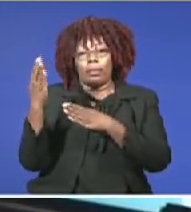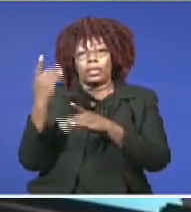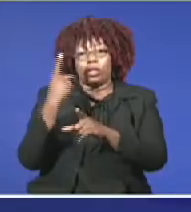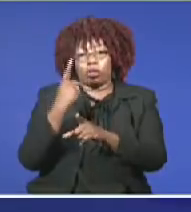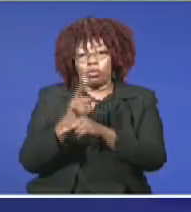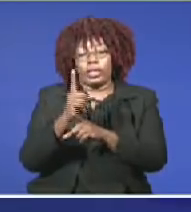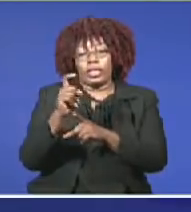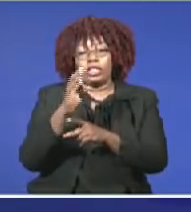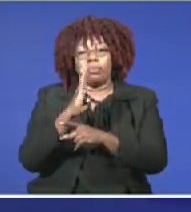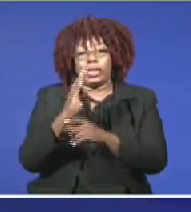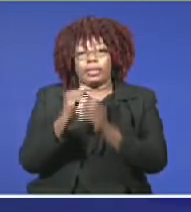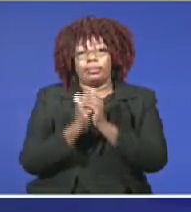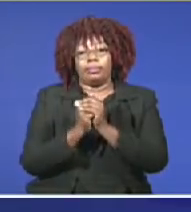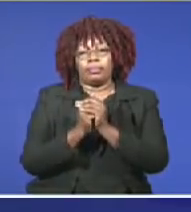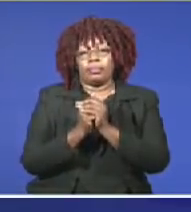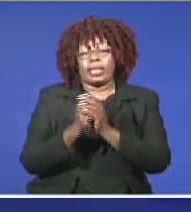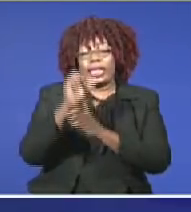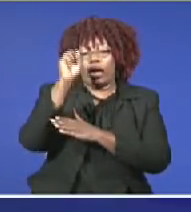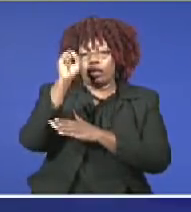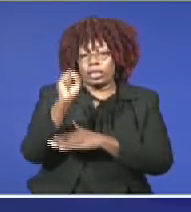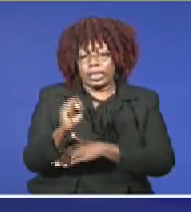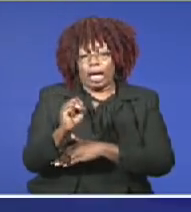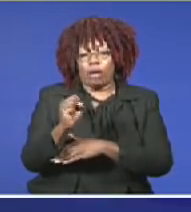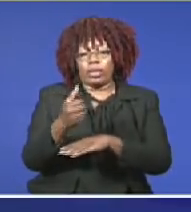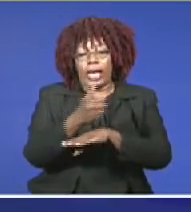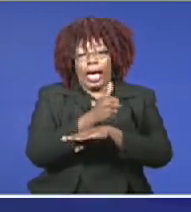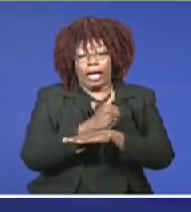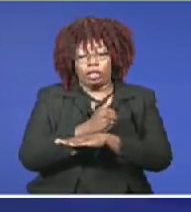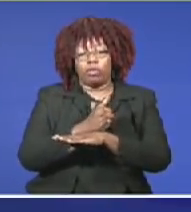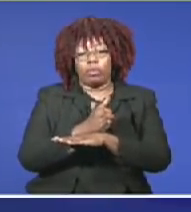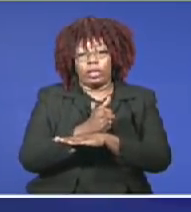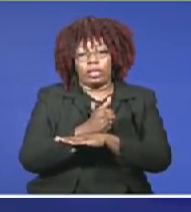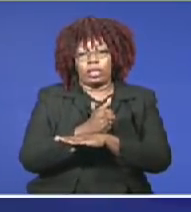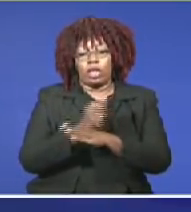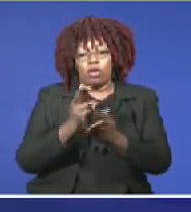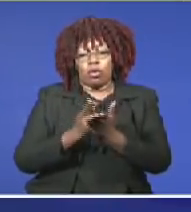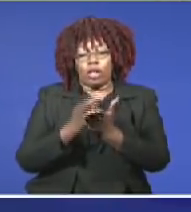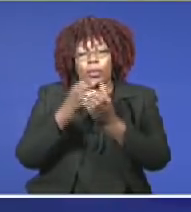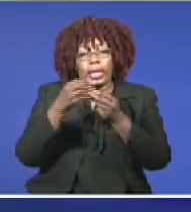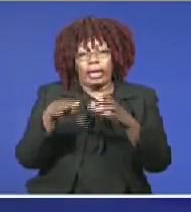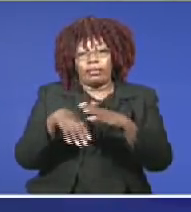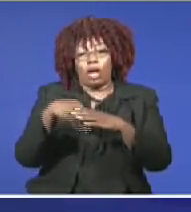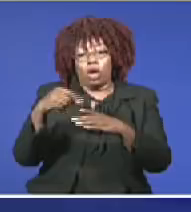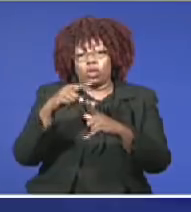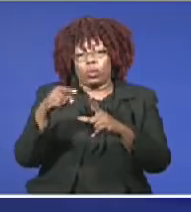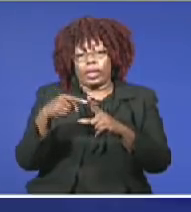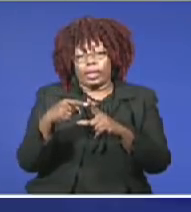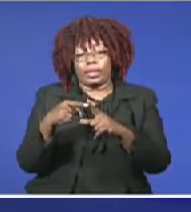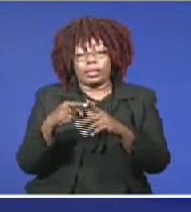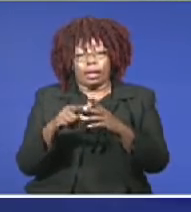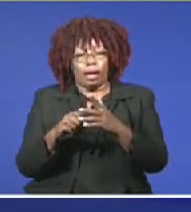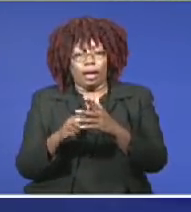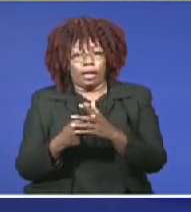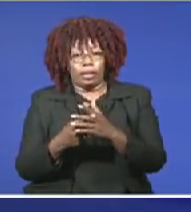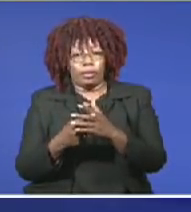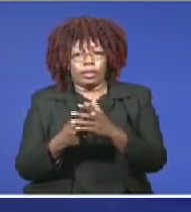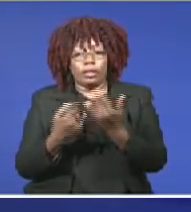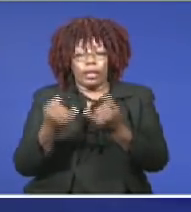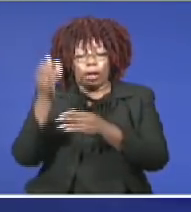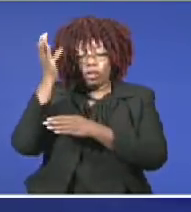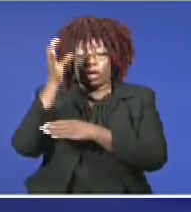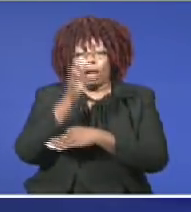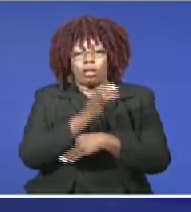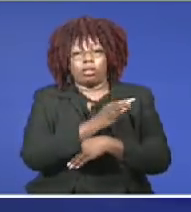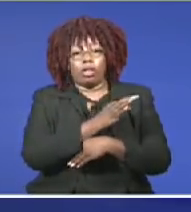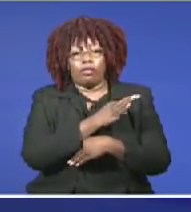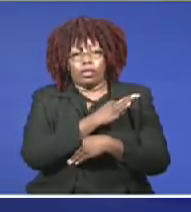be. South Andros Regatta will not be left out when this initiative is implemented. Our Charles Fisher was in the big